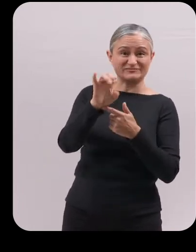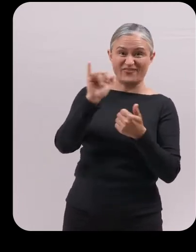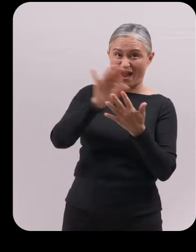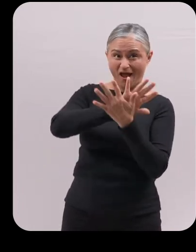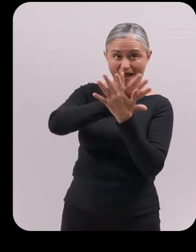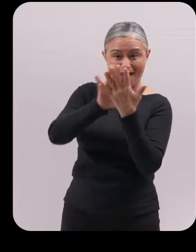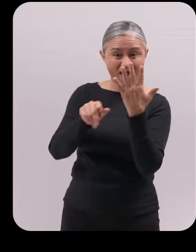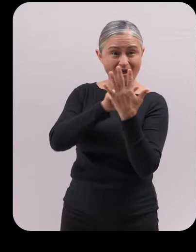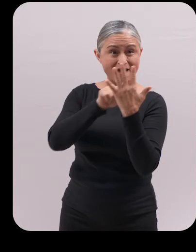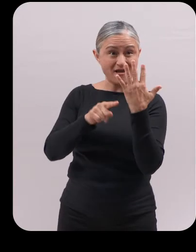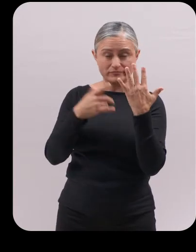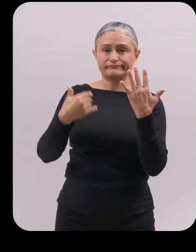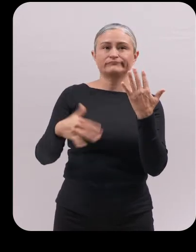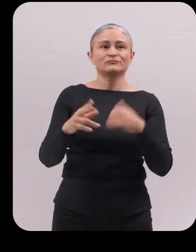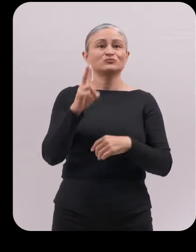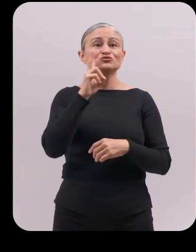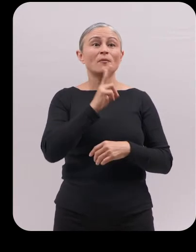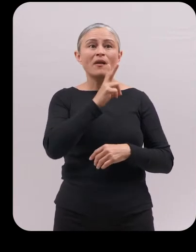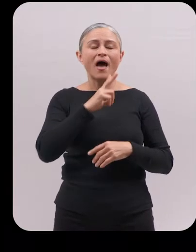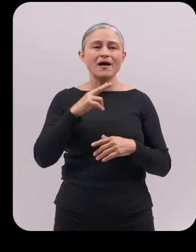Firebase.